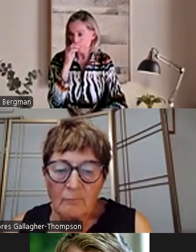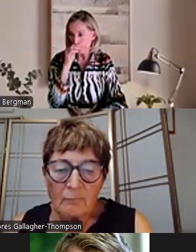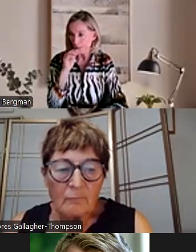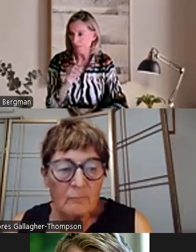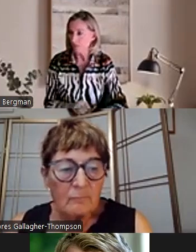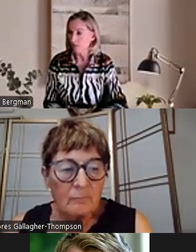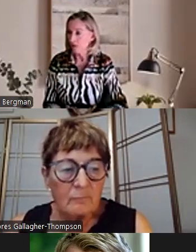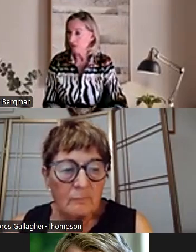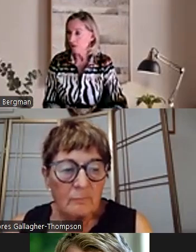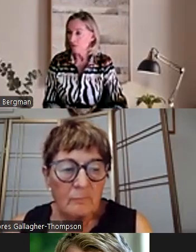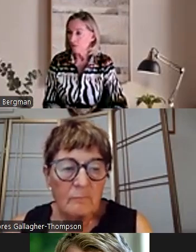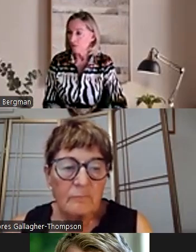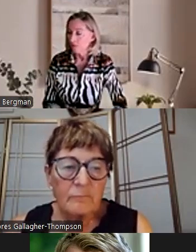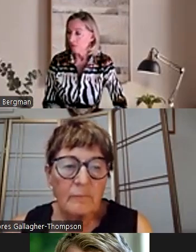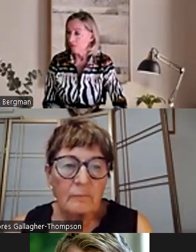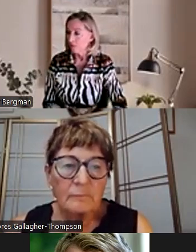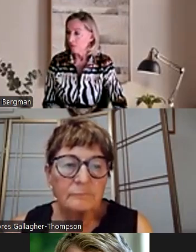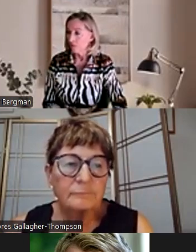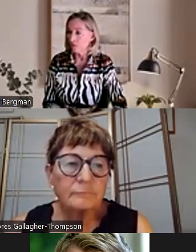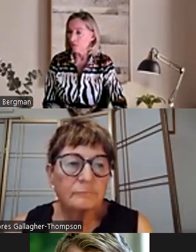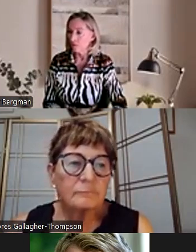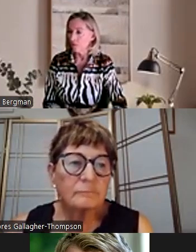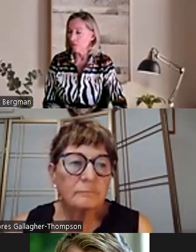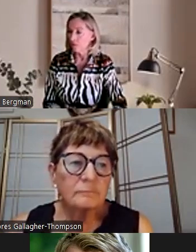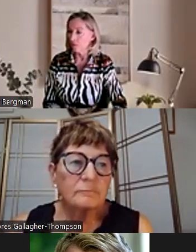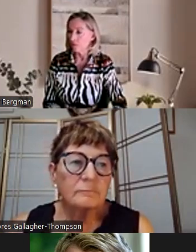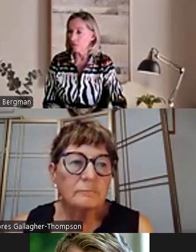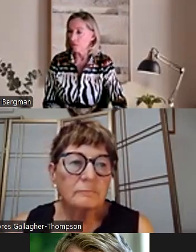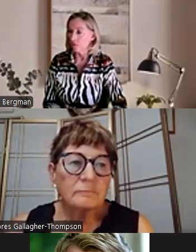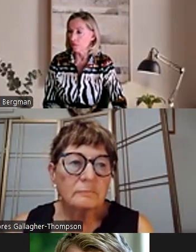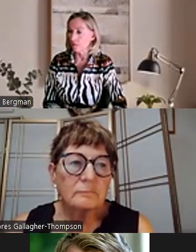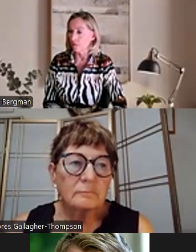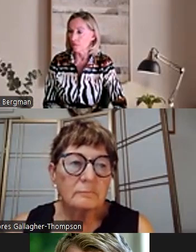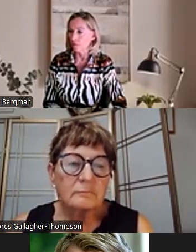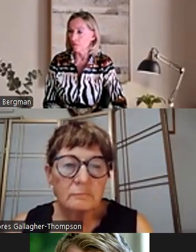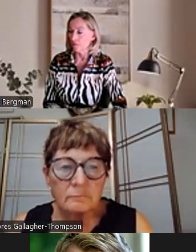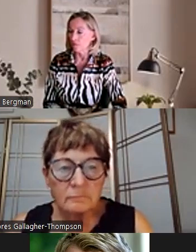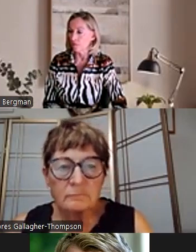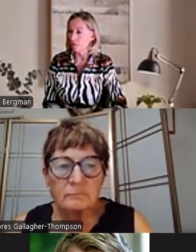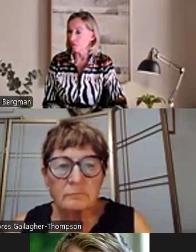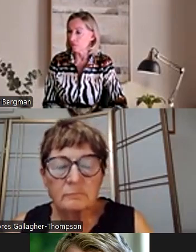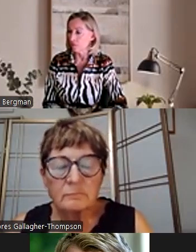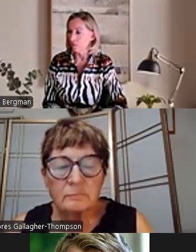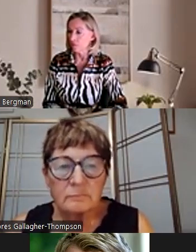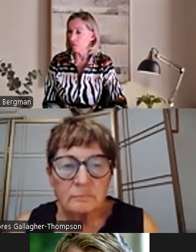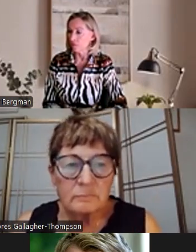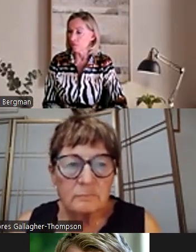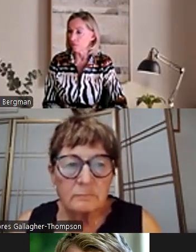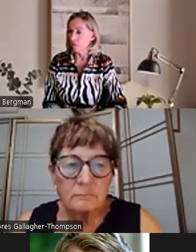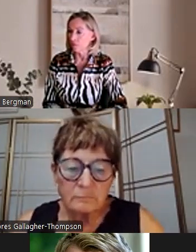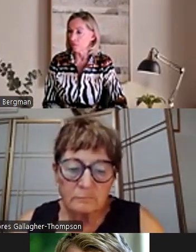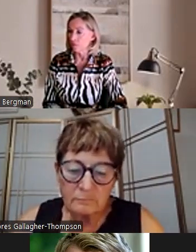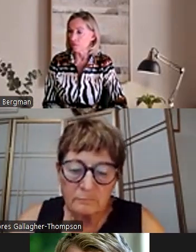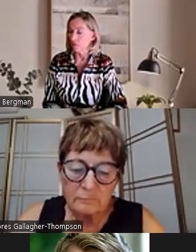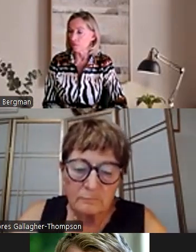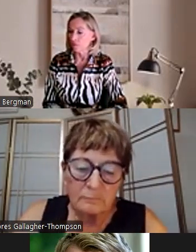We're glad you're here. So right now we'll cover some possible topics we'd like to